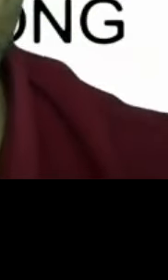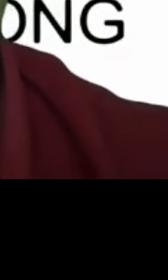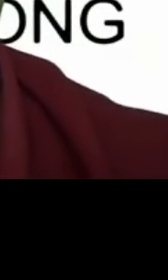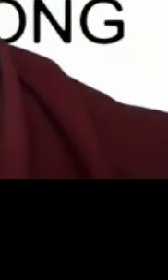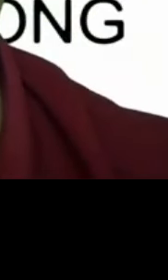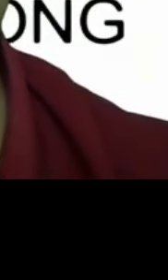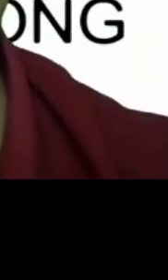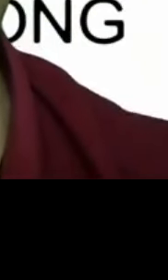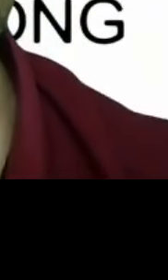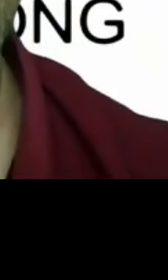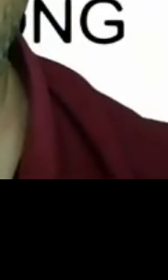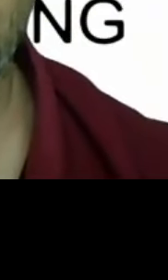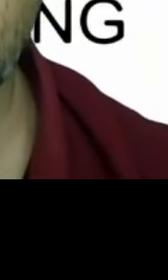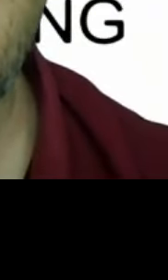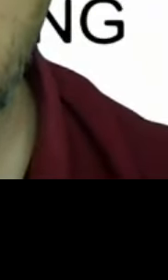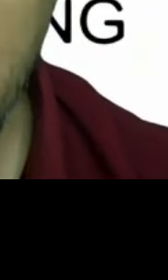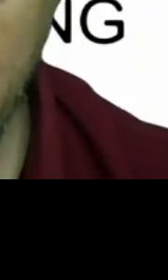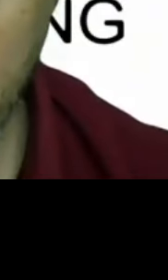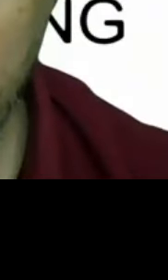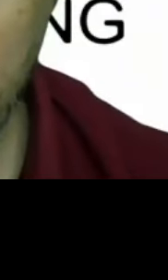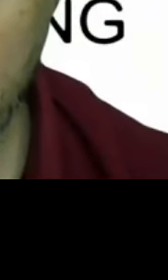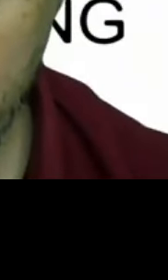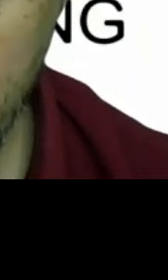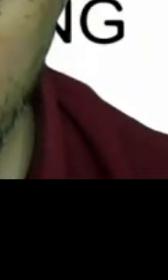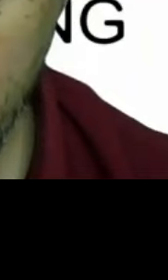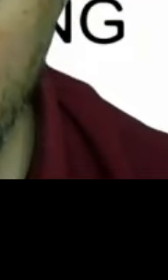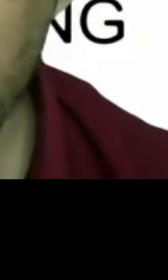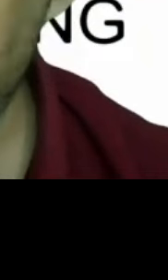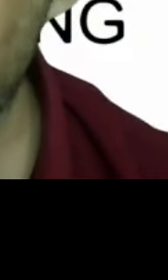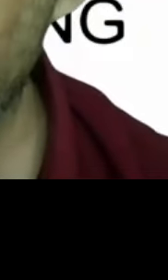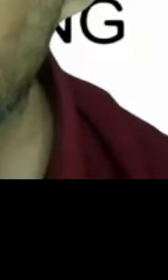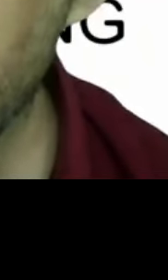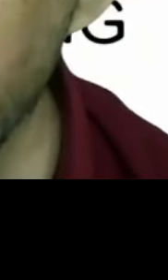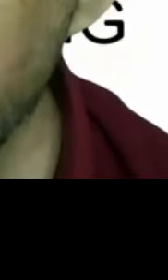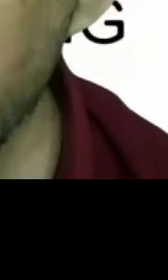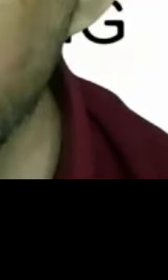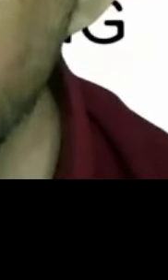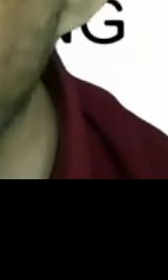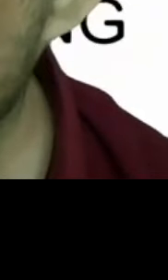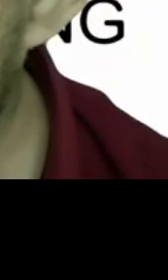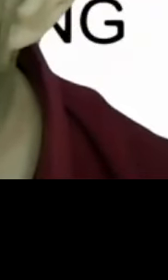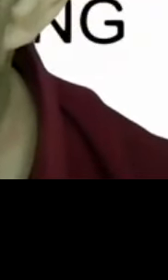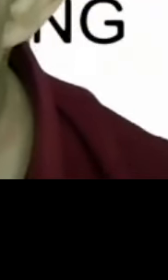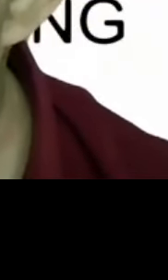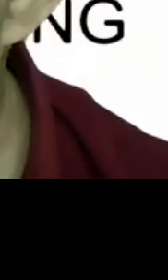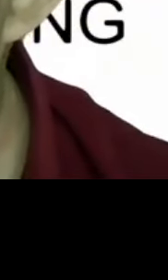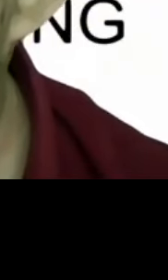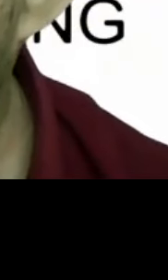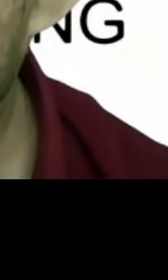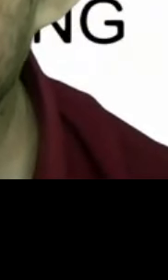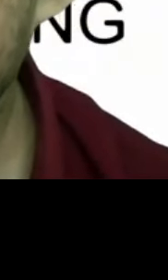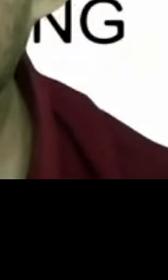So could you just refer to one or two examples of good practice? Yeah, I have some examples.